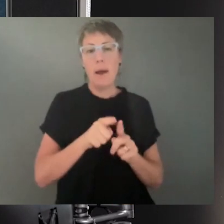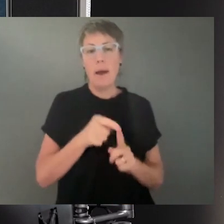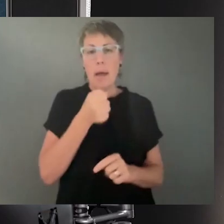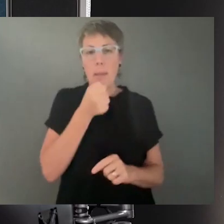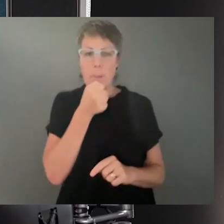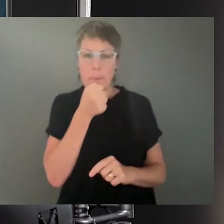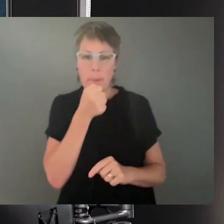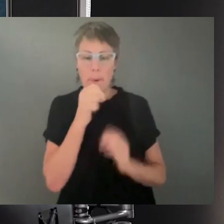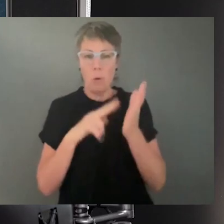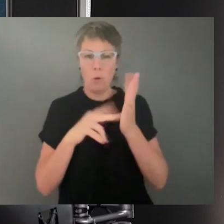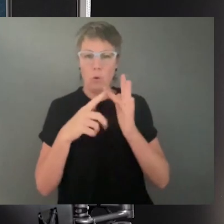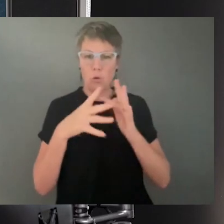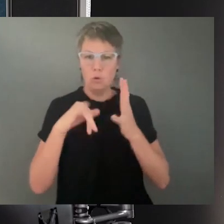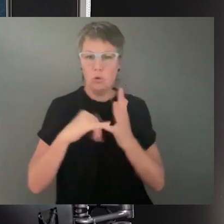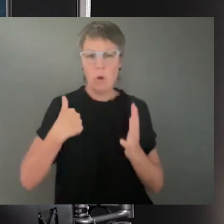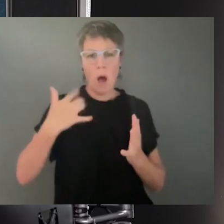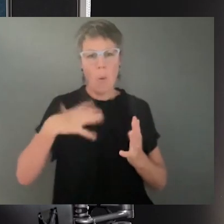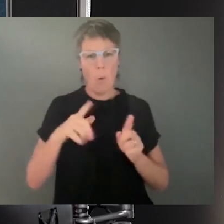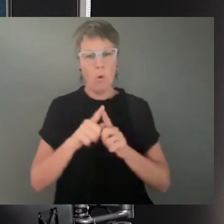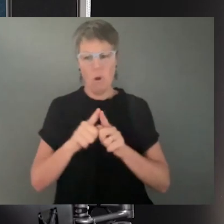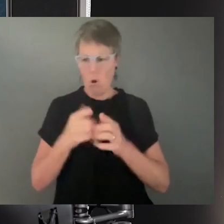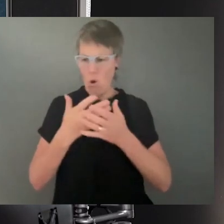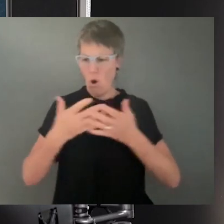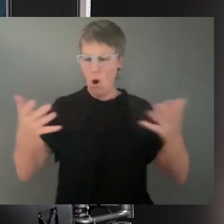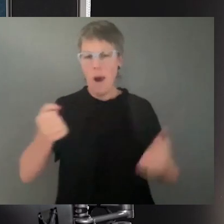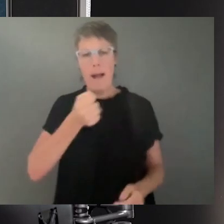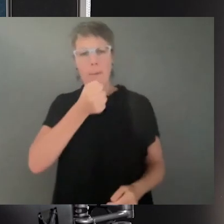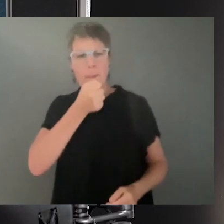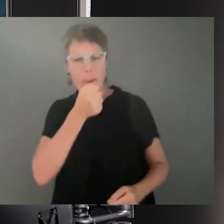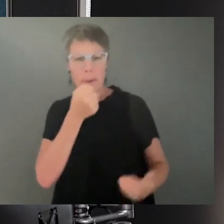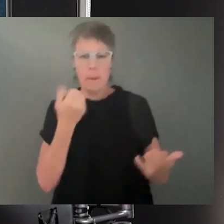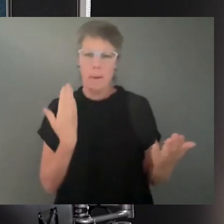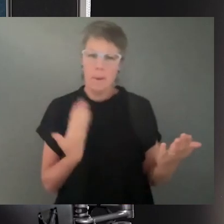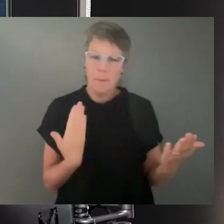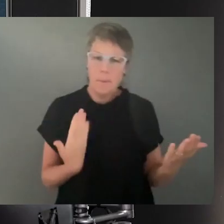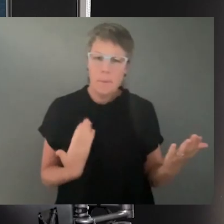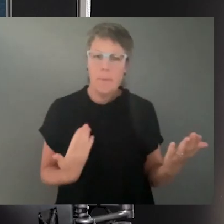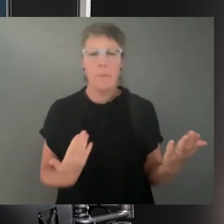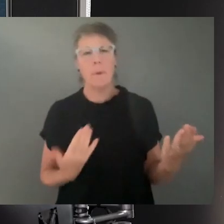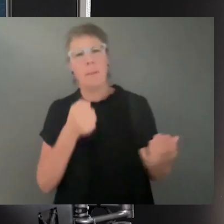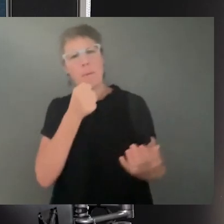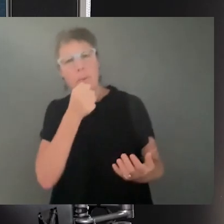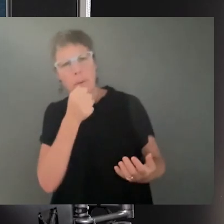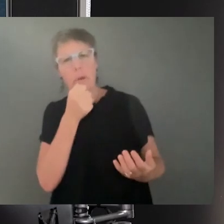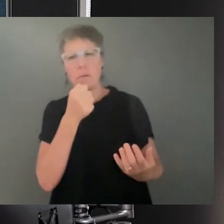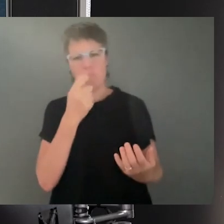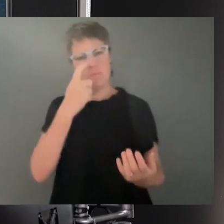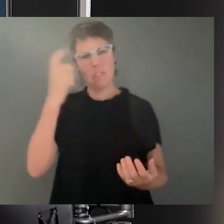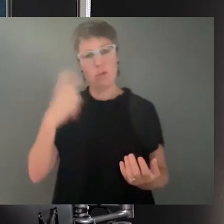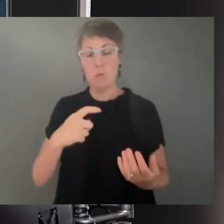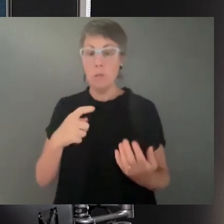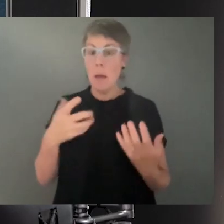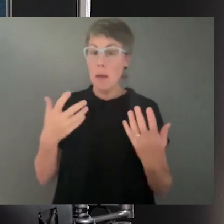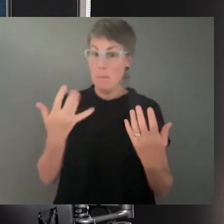but a presenter as well, which thankfully I've been able to do. But then in addition, many of your listeners